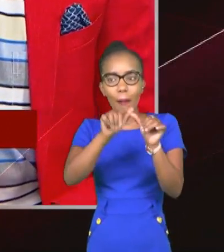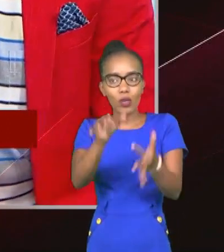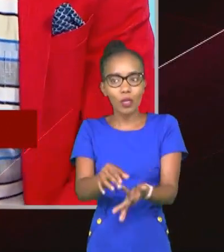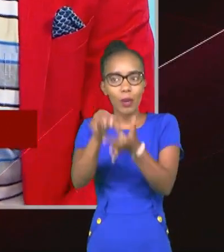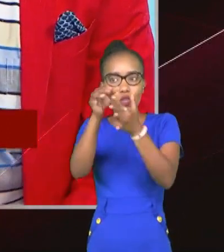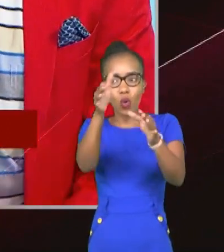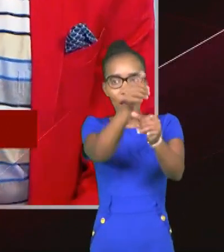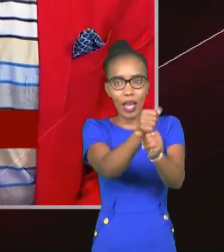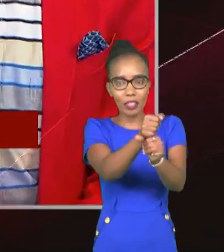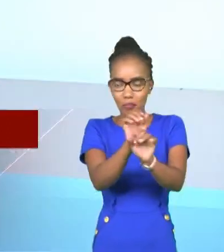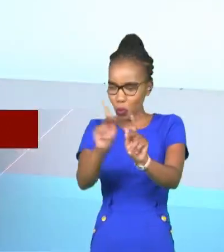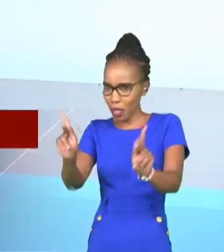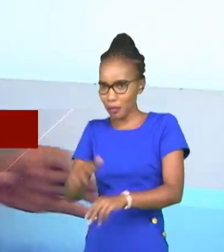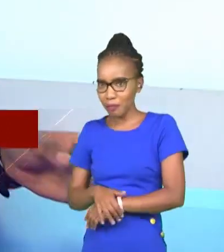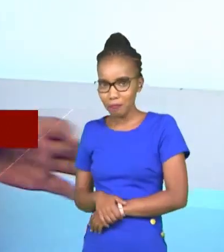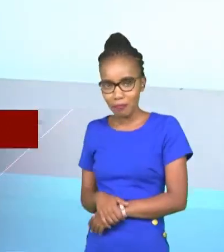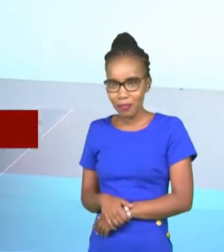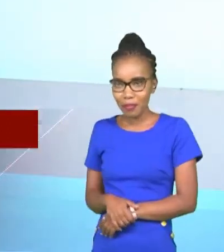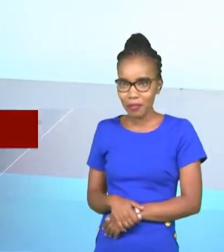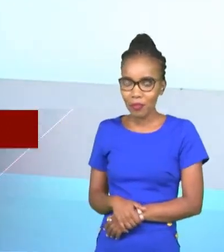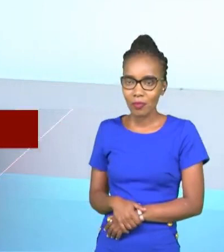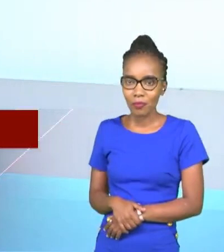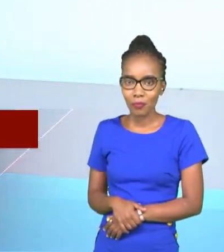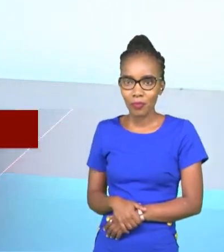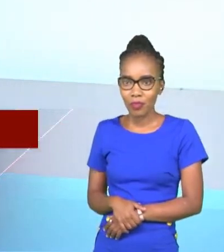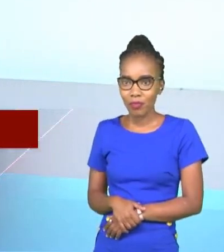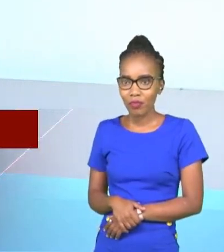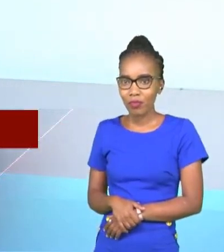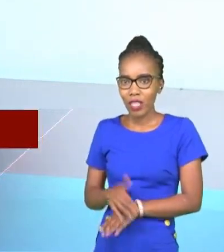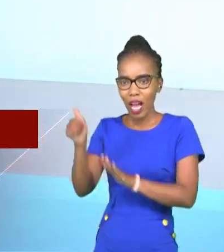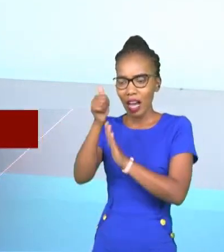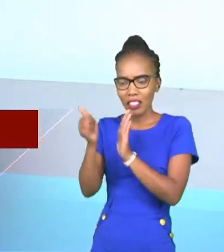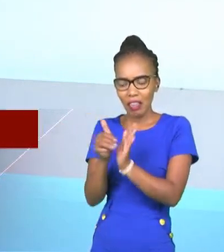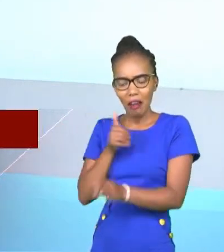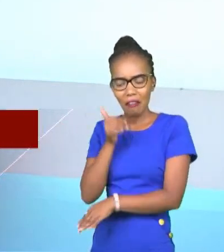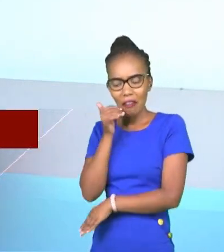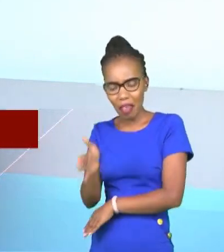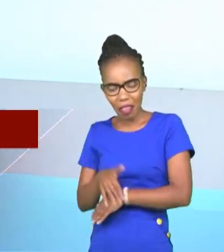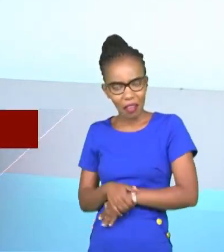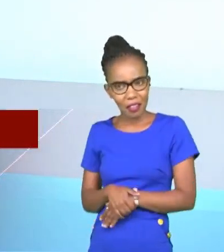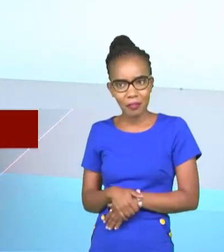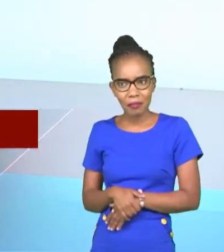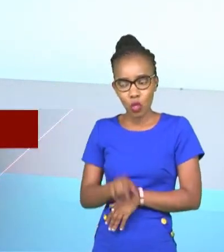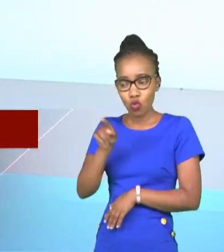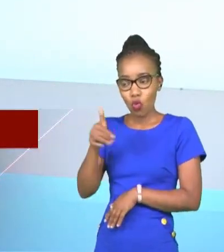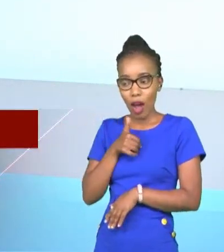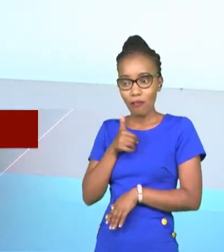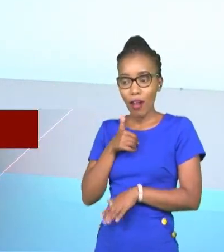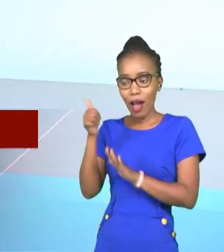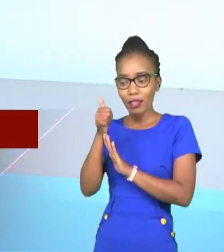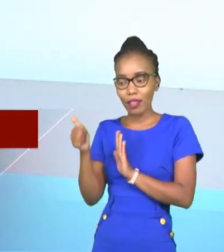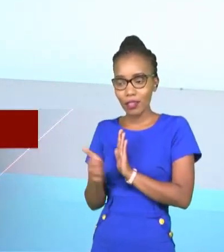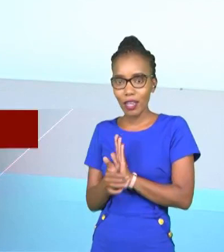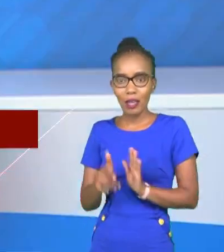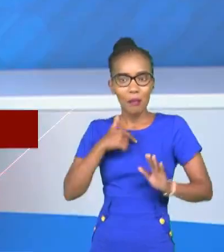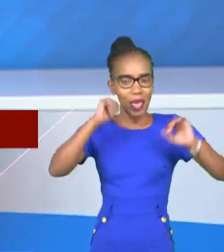alliance. Mheshimiwa, says, Lucheri says, you have no manifesto. Do you have a manifesto? I want to